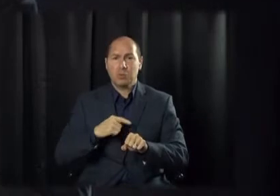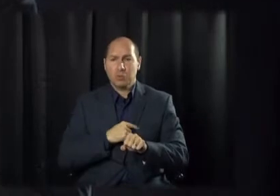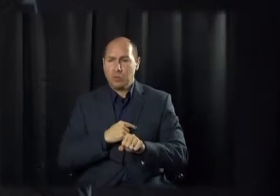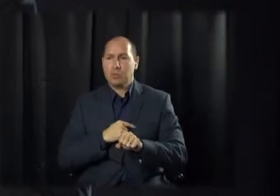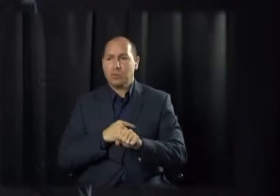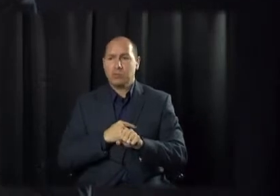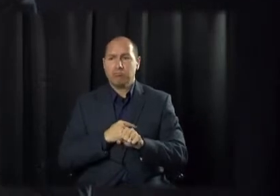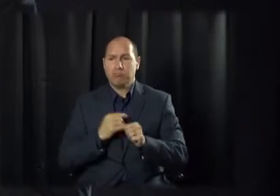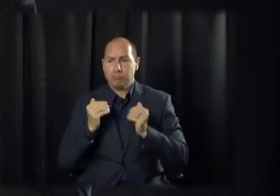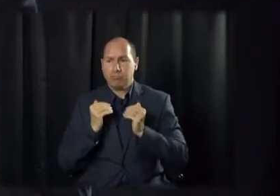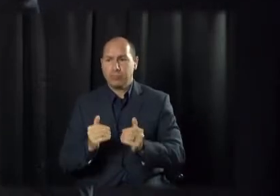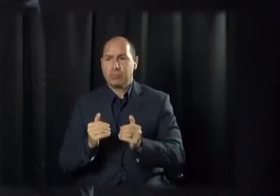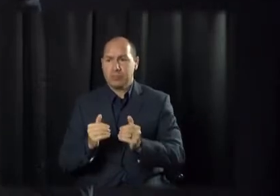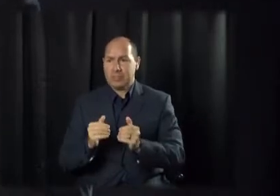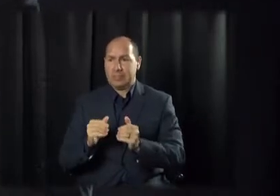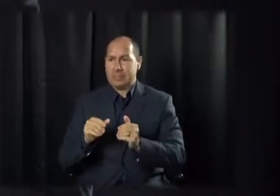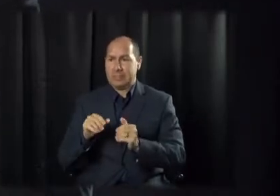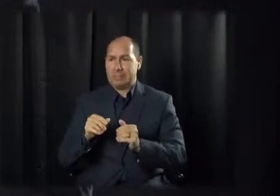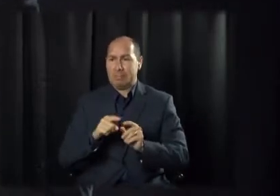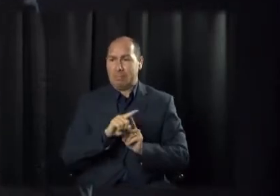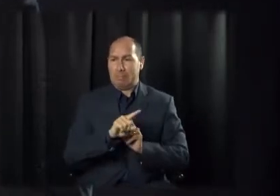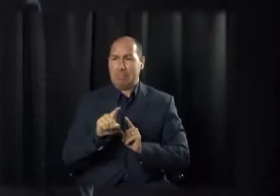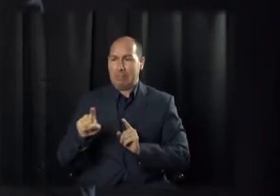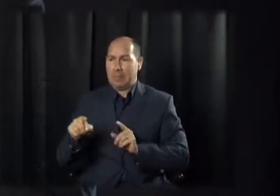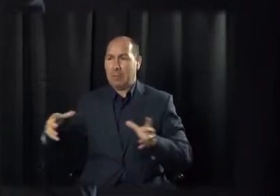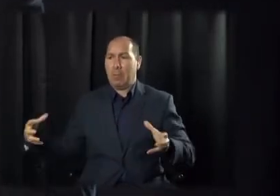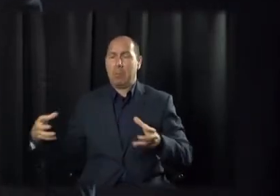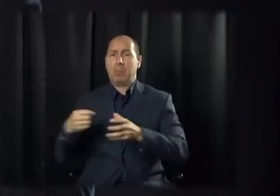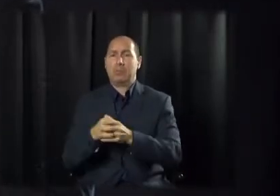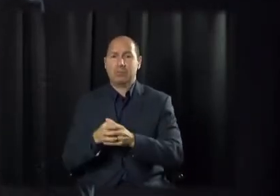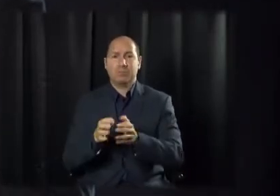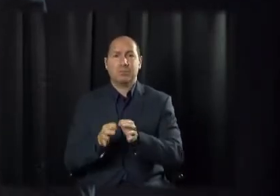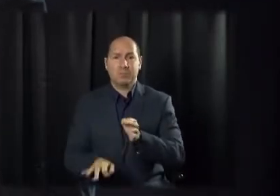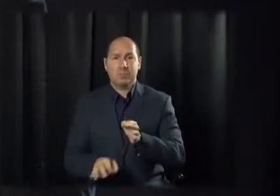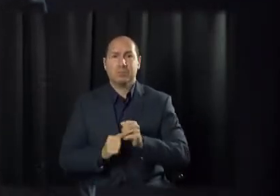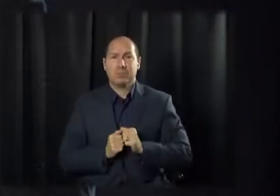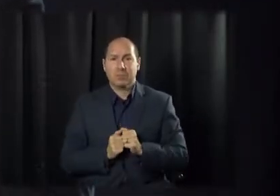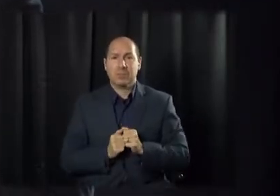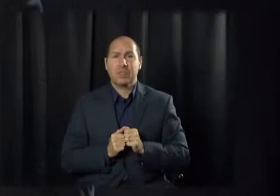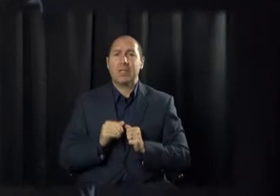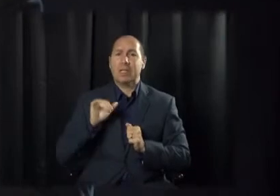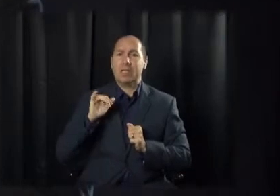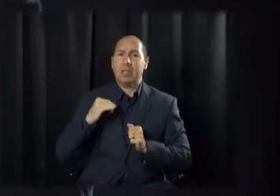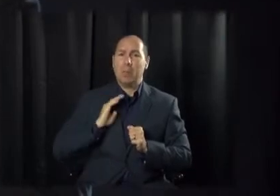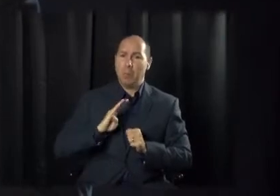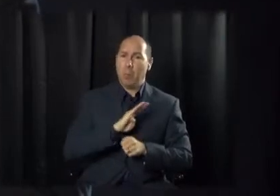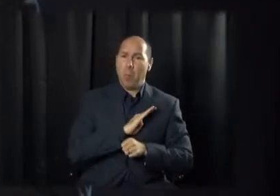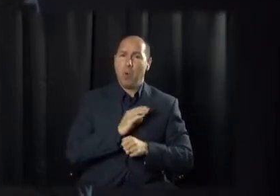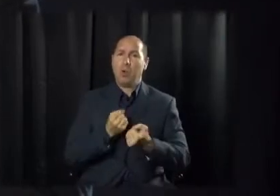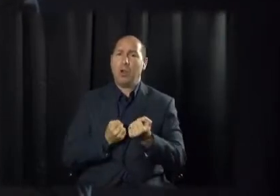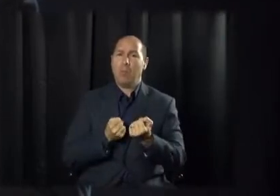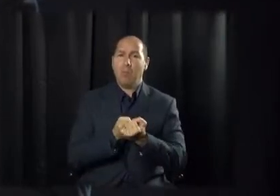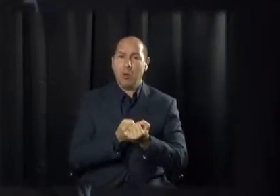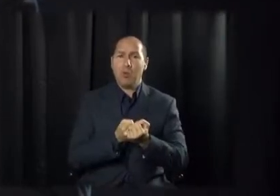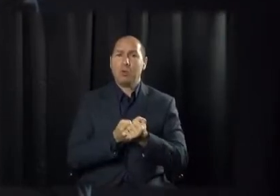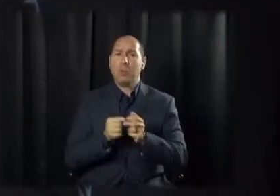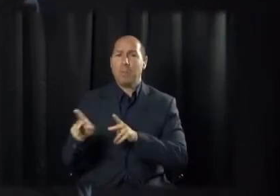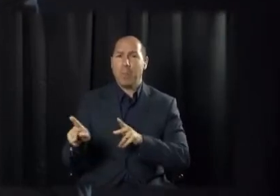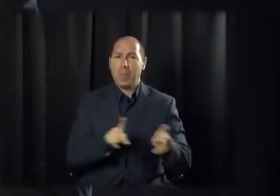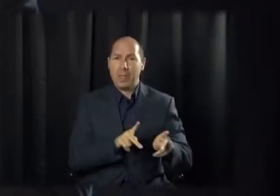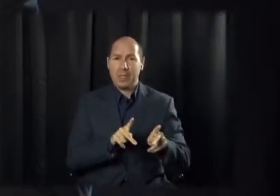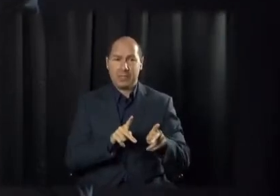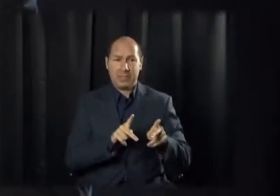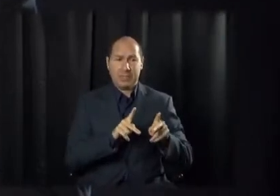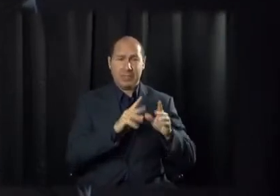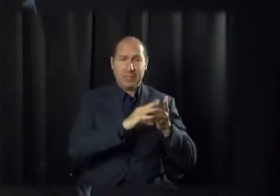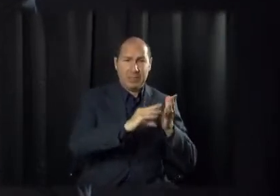what we're talking about as a board. I would never support a plan that was going to negatively impact the students. But what